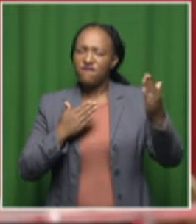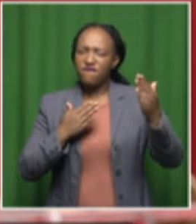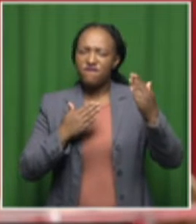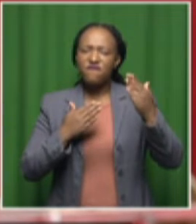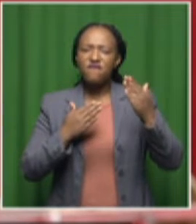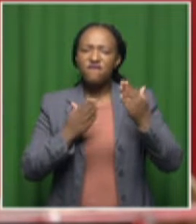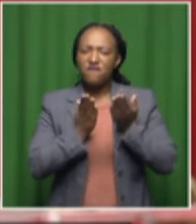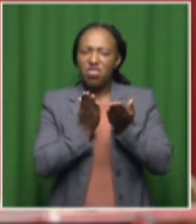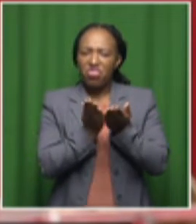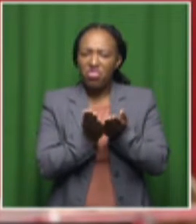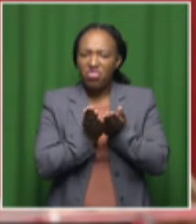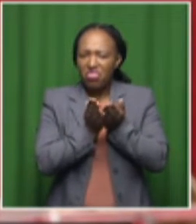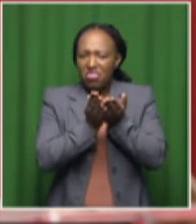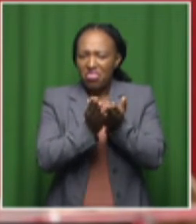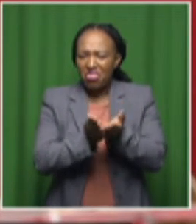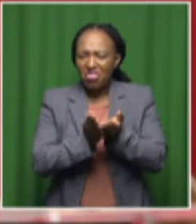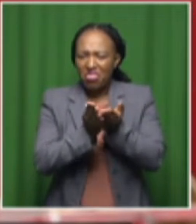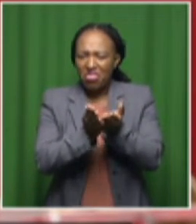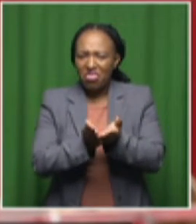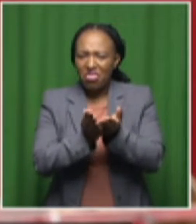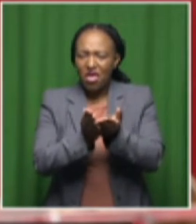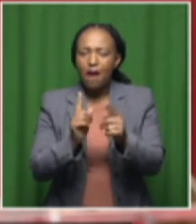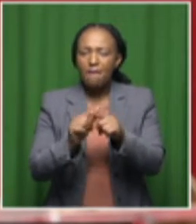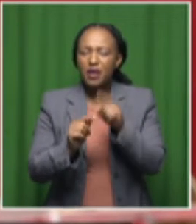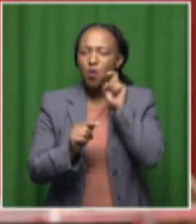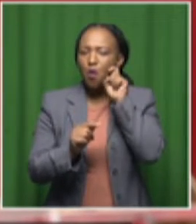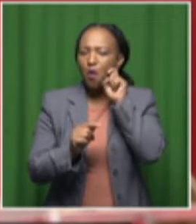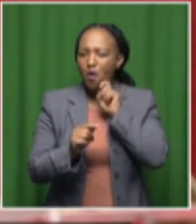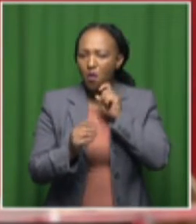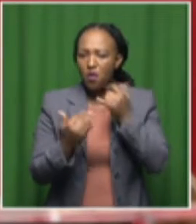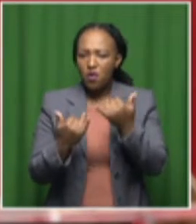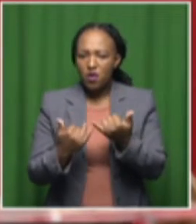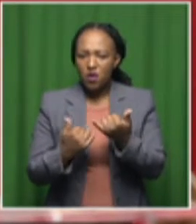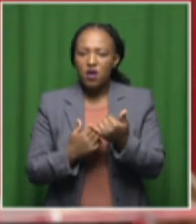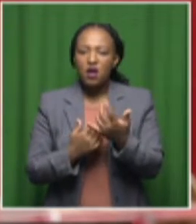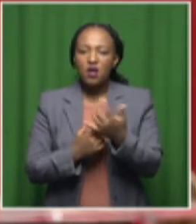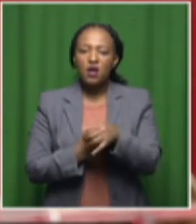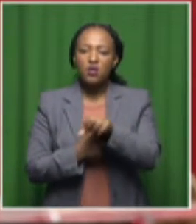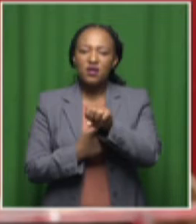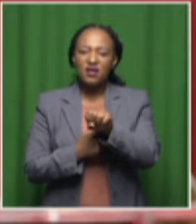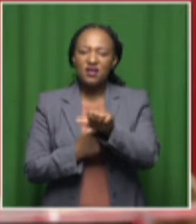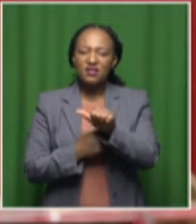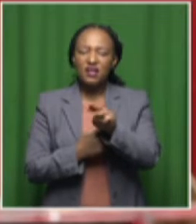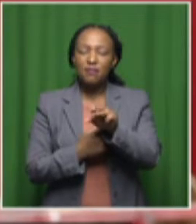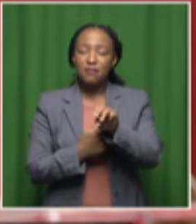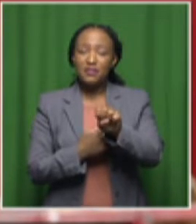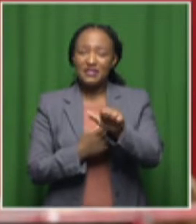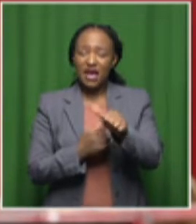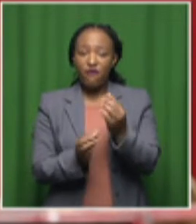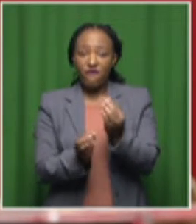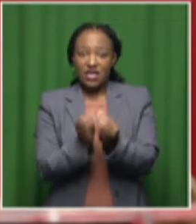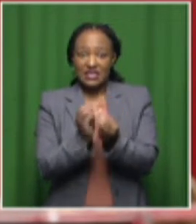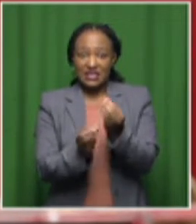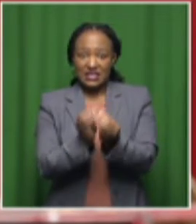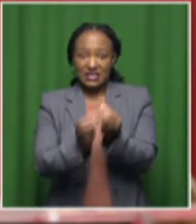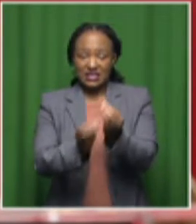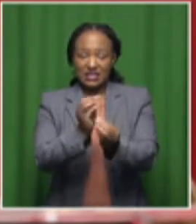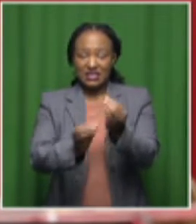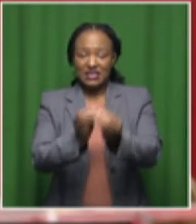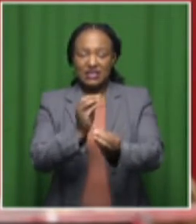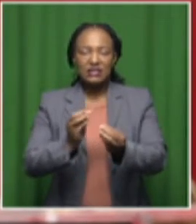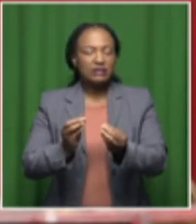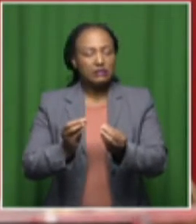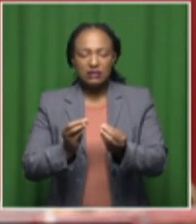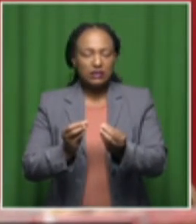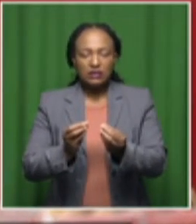depreciated. It is in fact a vessel that is costing SAMSA a lot of money to maintain. So it was a good idea, instead